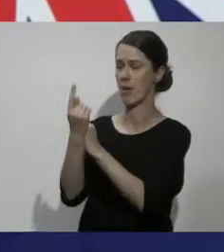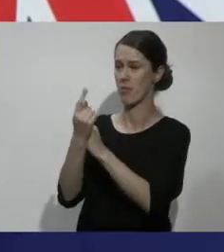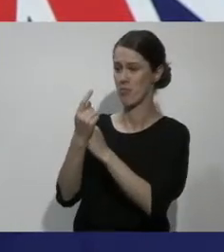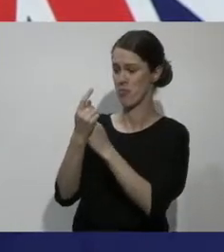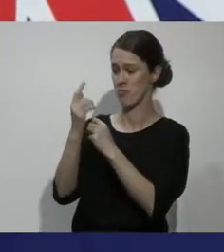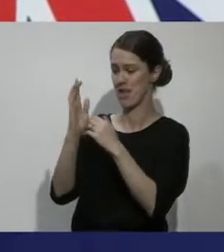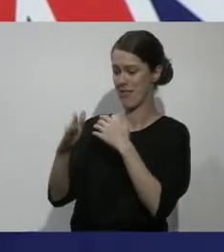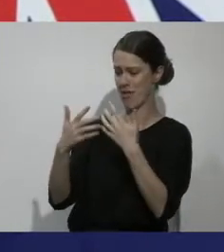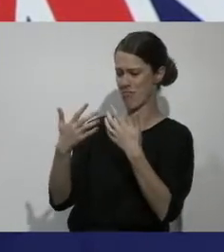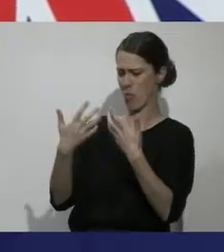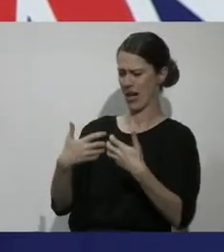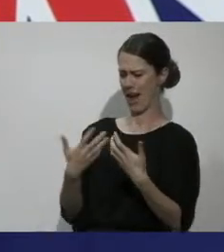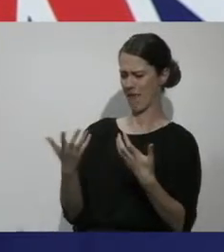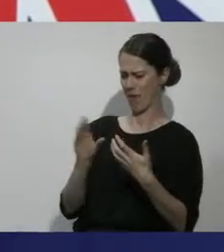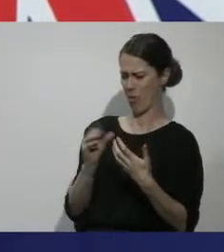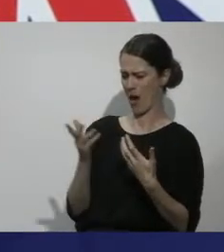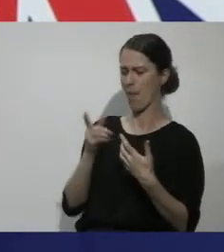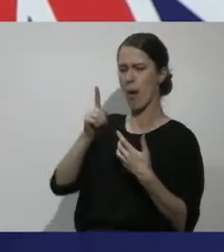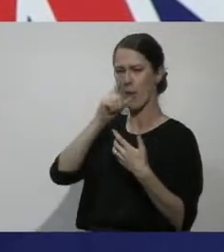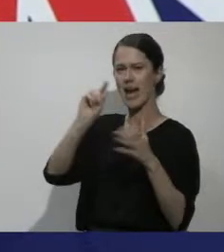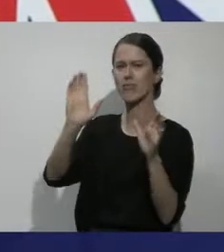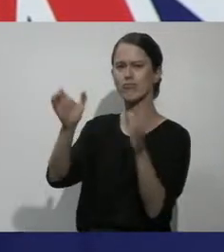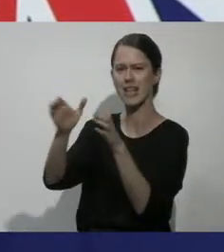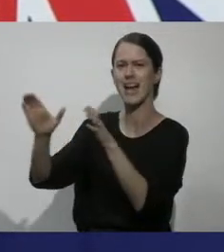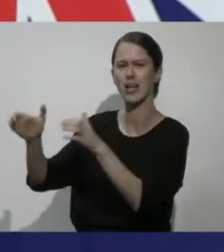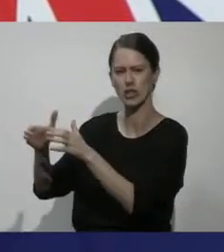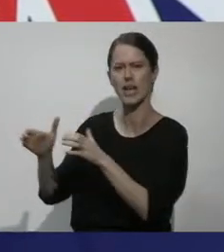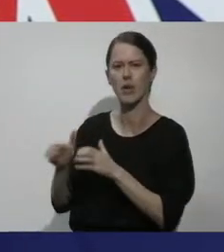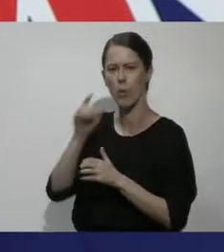Zealand, we've had those circumstances too. Just